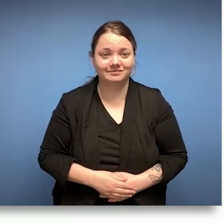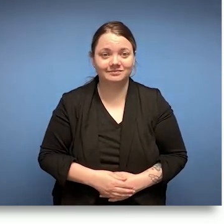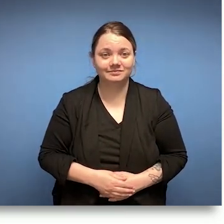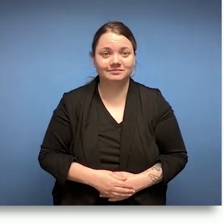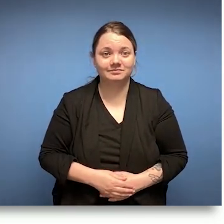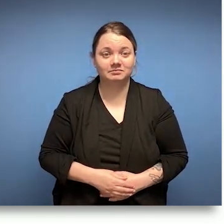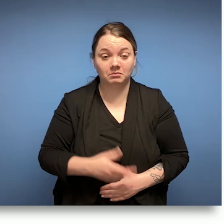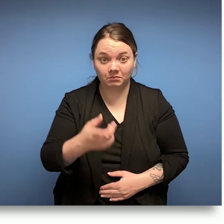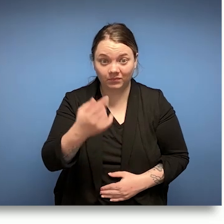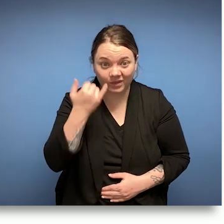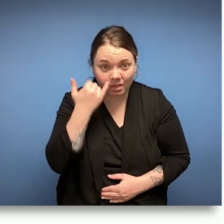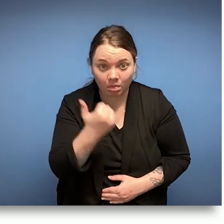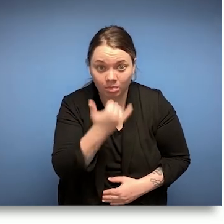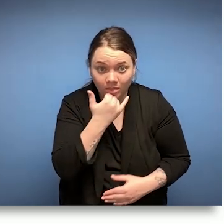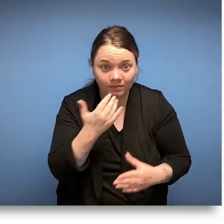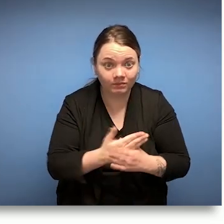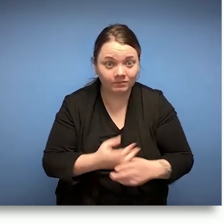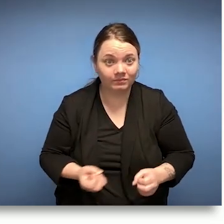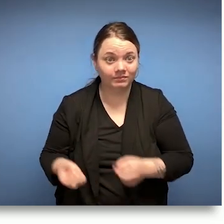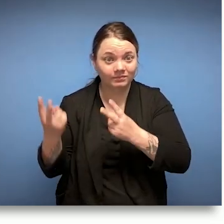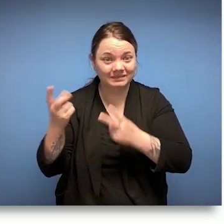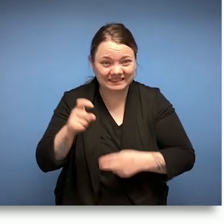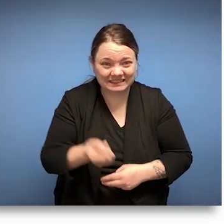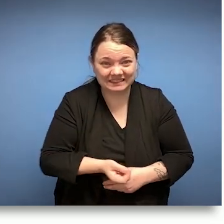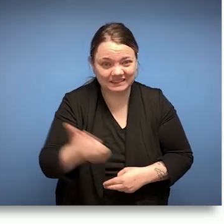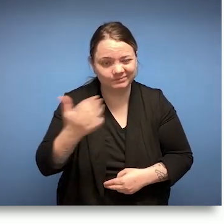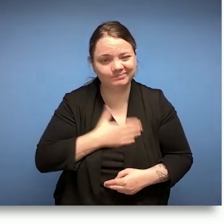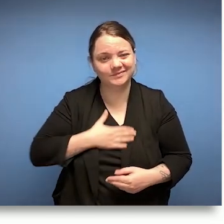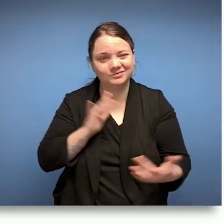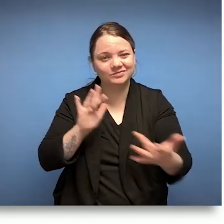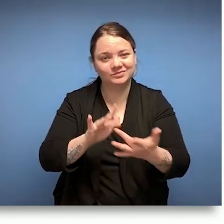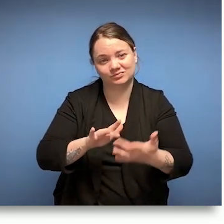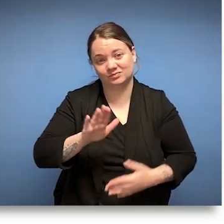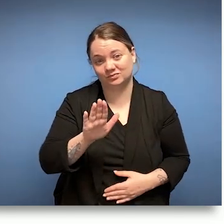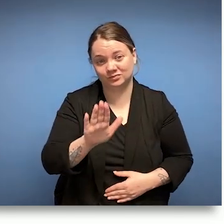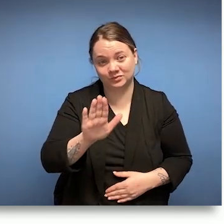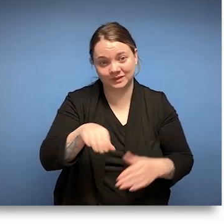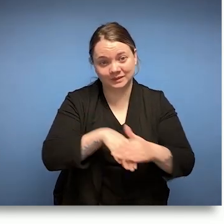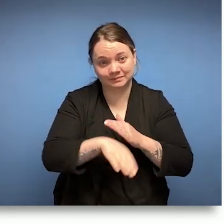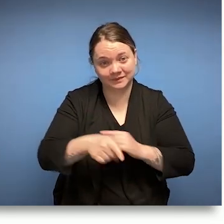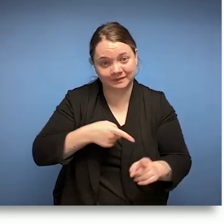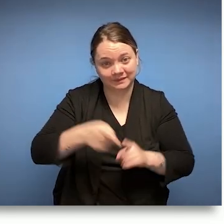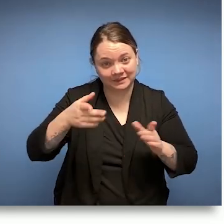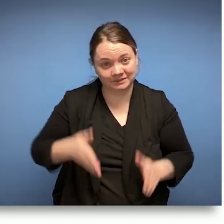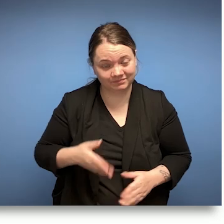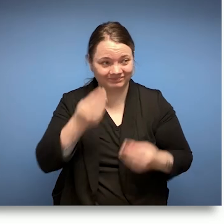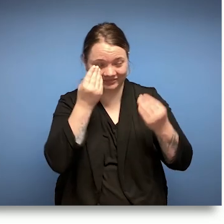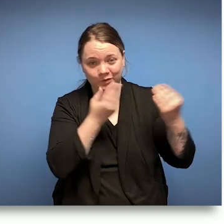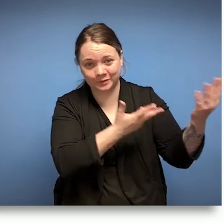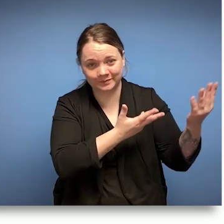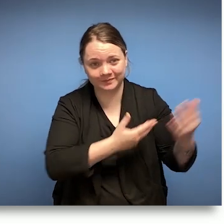If you have uploaded the wrong file and need to delete it, please contact your student accessibility